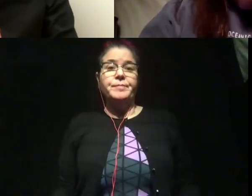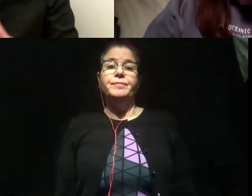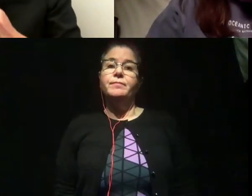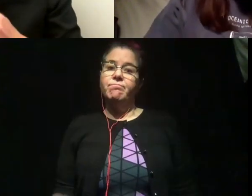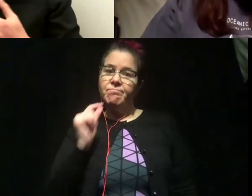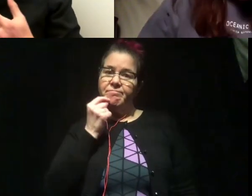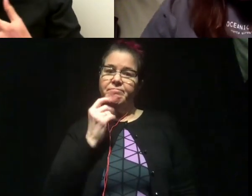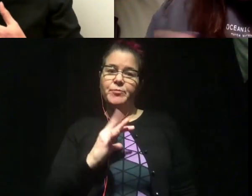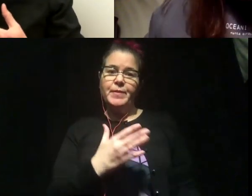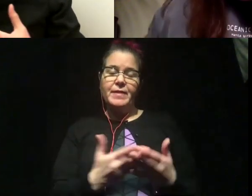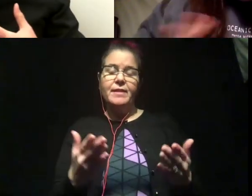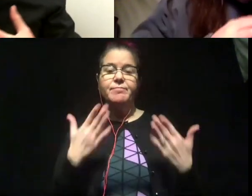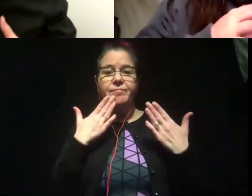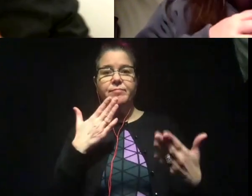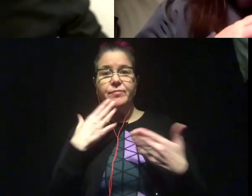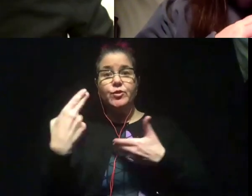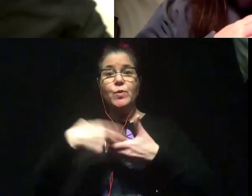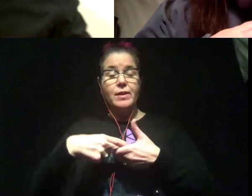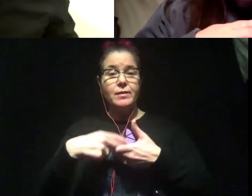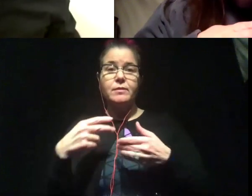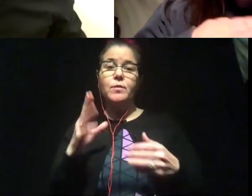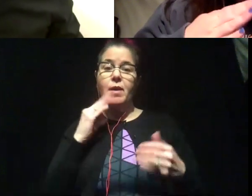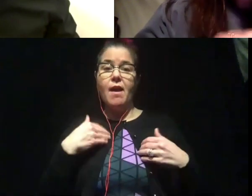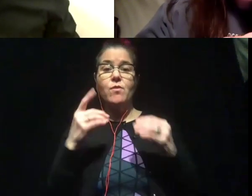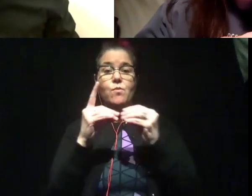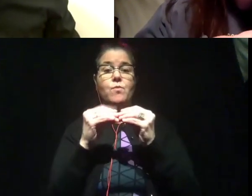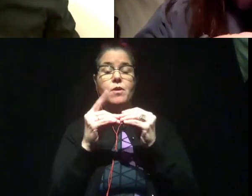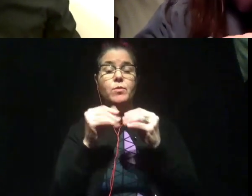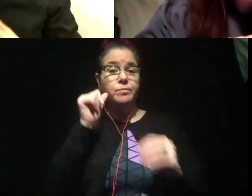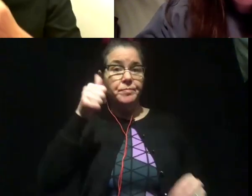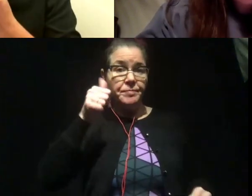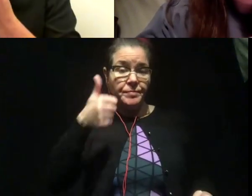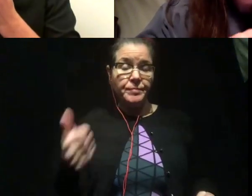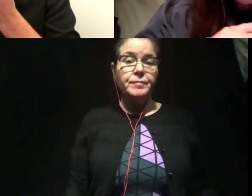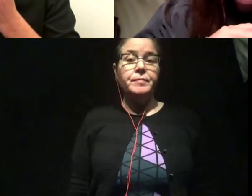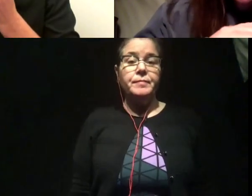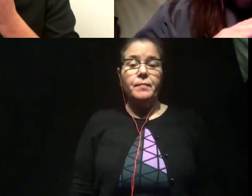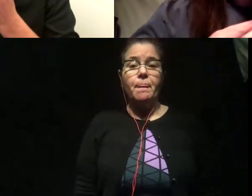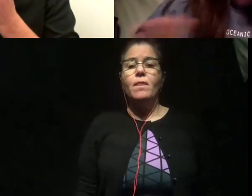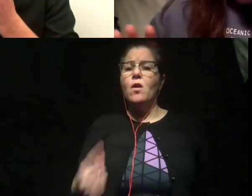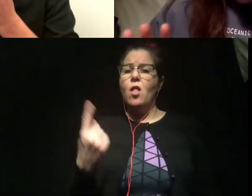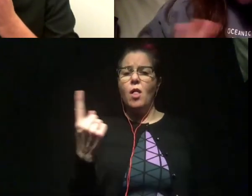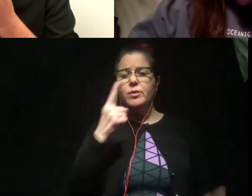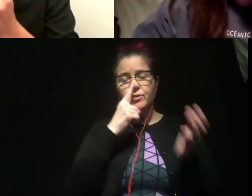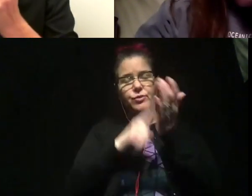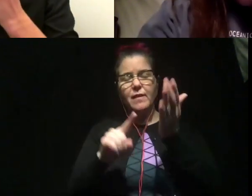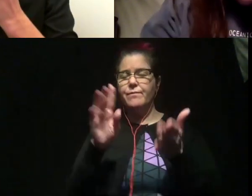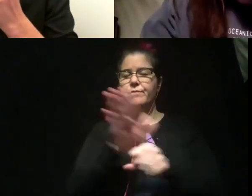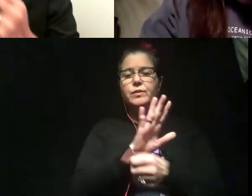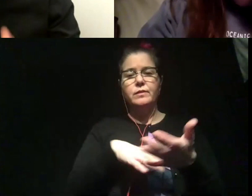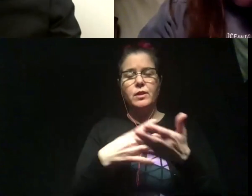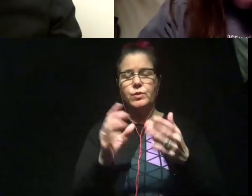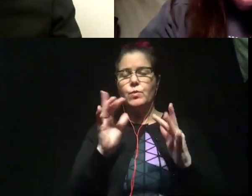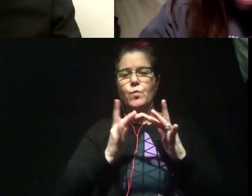stuff. Thanks everybody for joining us. We're gonna have another one of these tomorrow. You can always check our full schedule on our